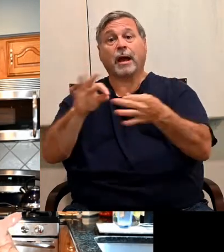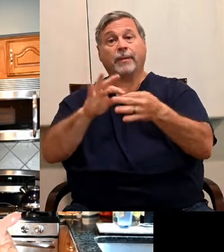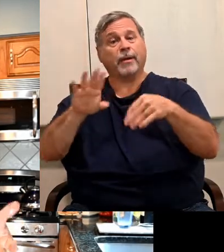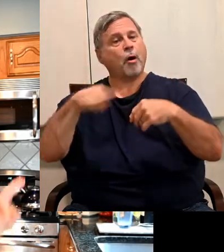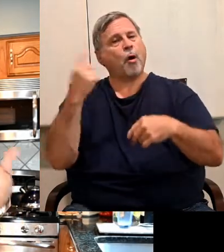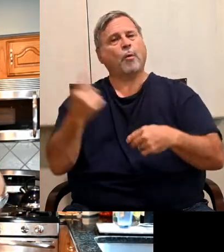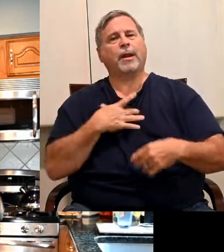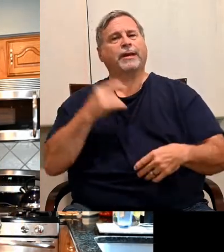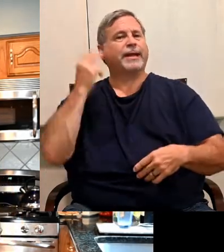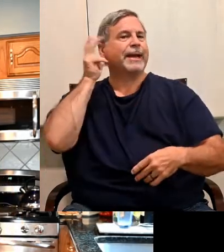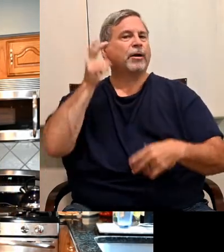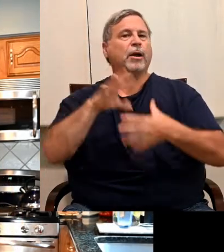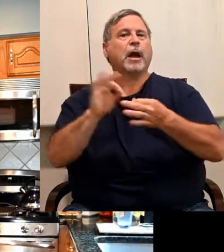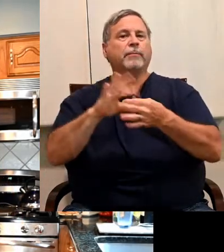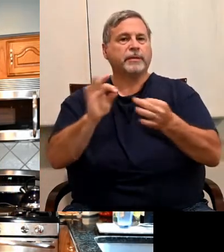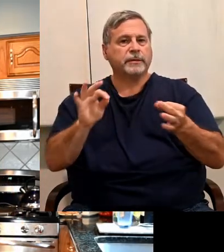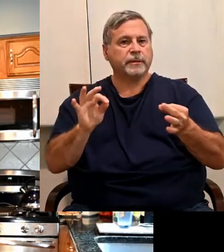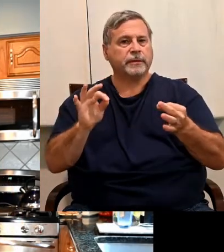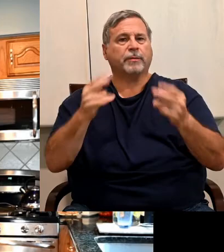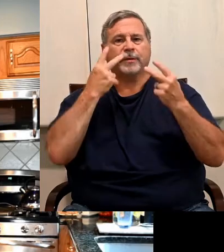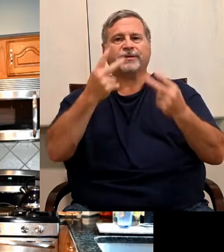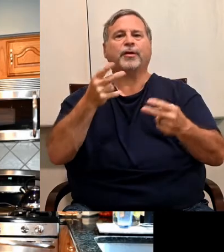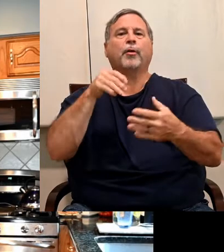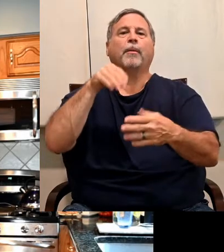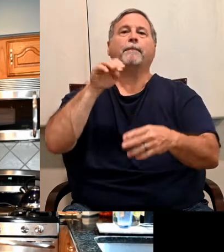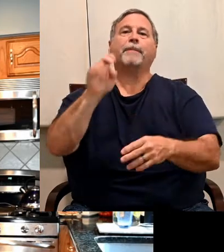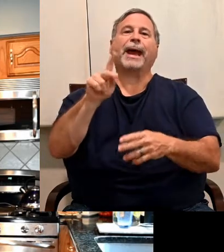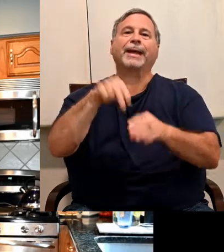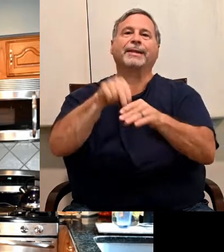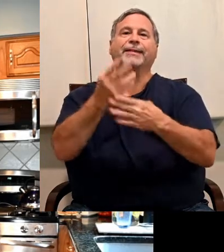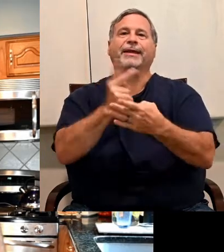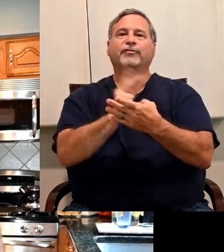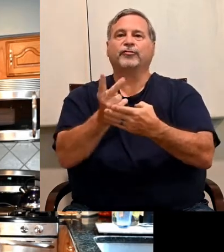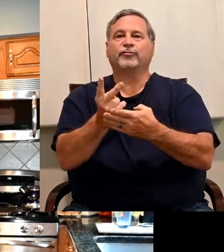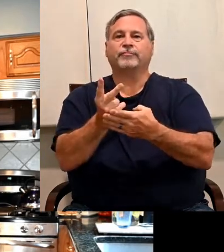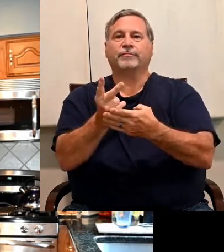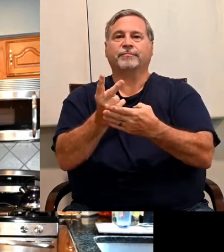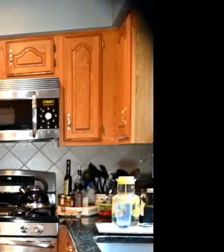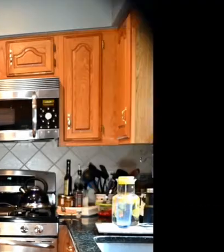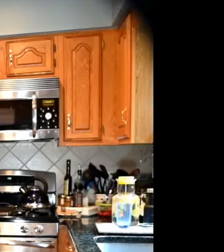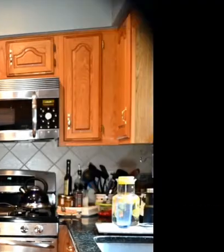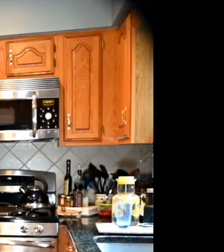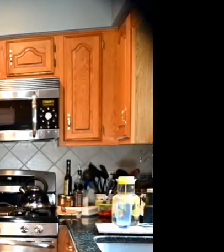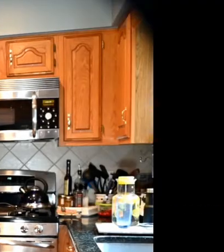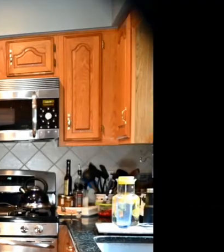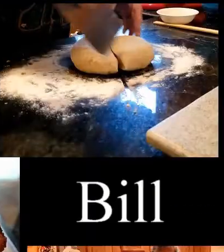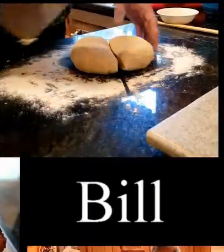on Facebook, give us comments. We always love to hear it. And we'll see you back in the kitchen.